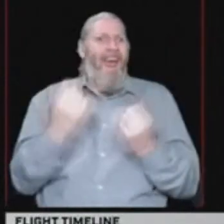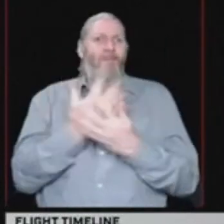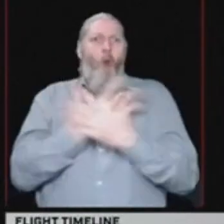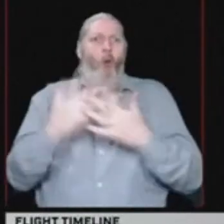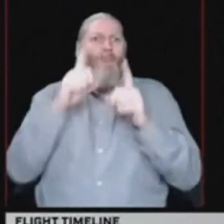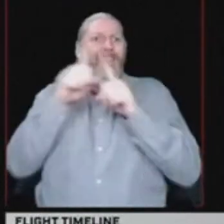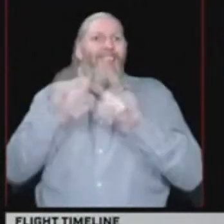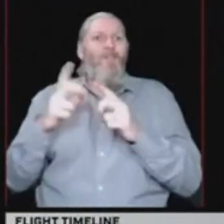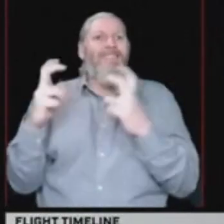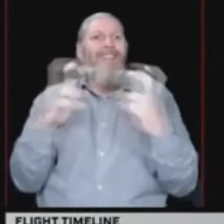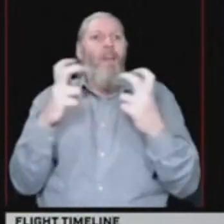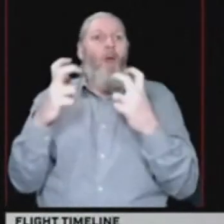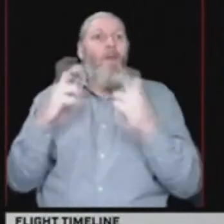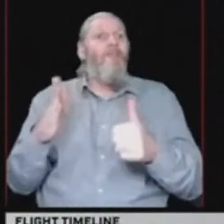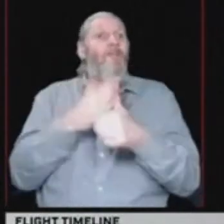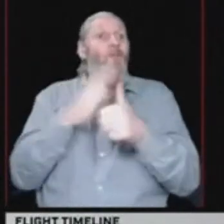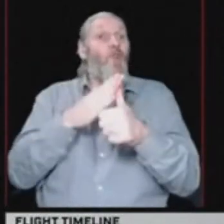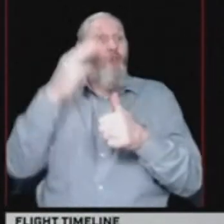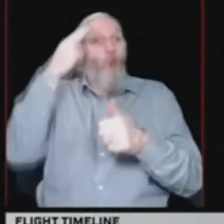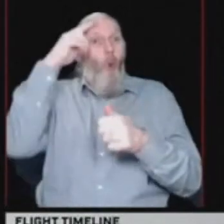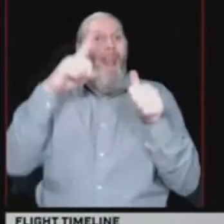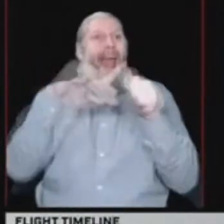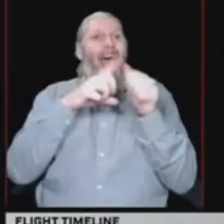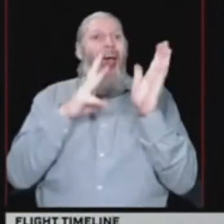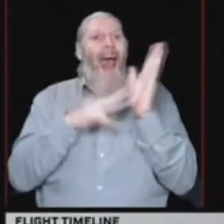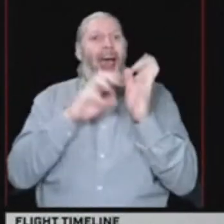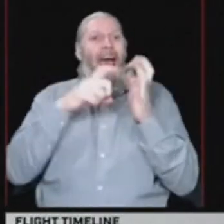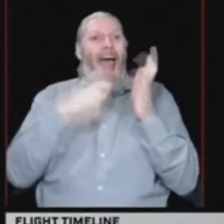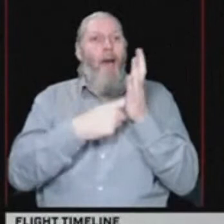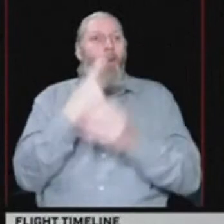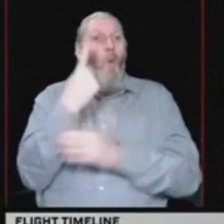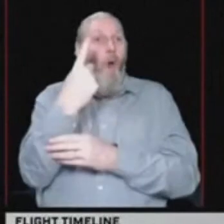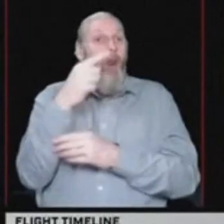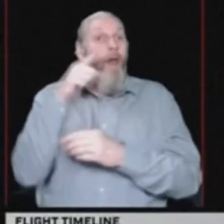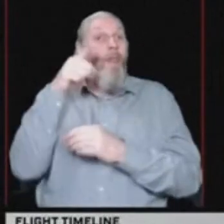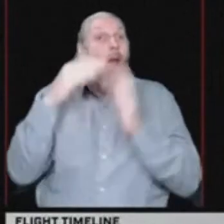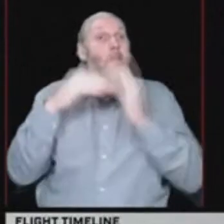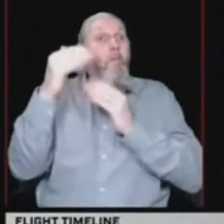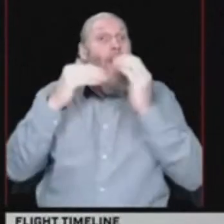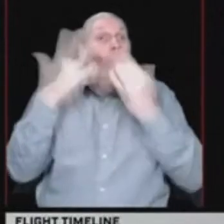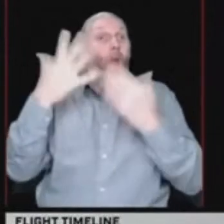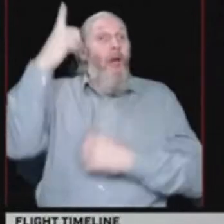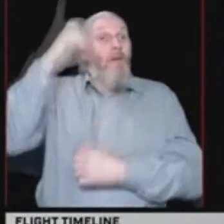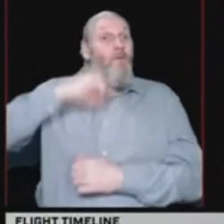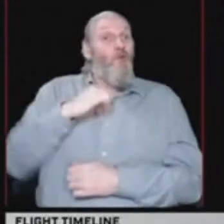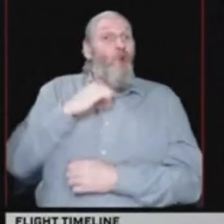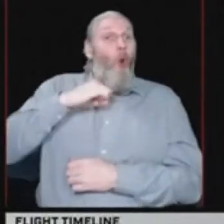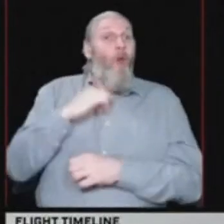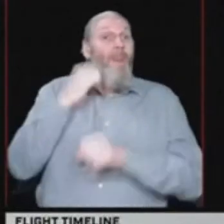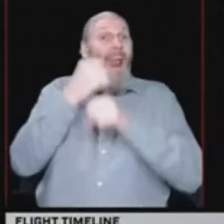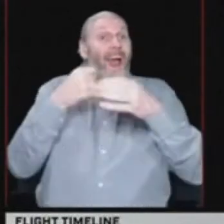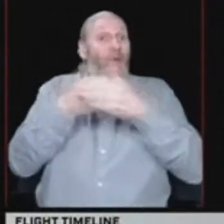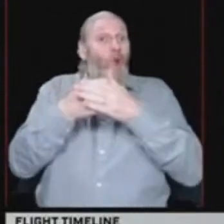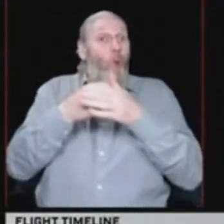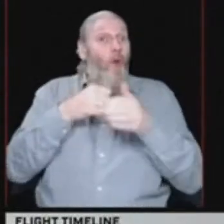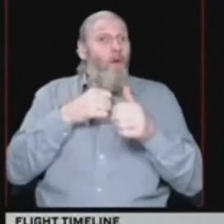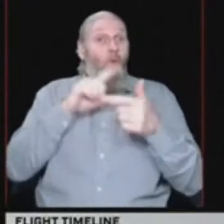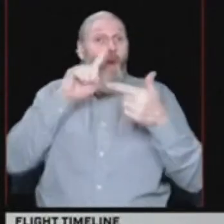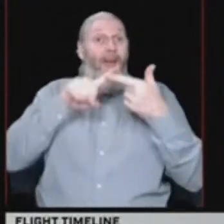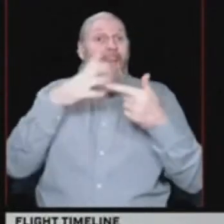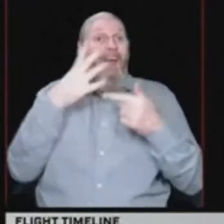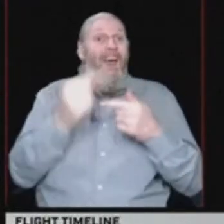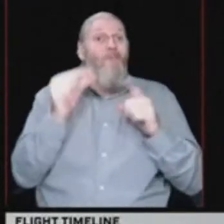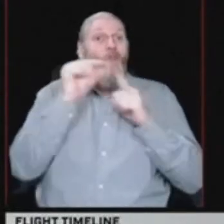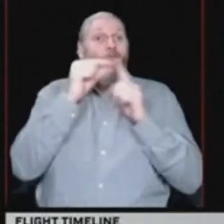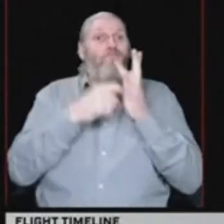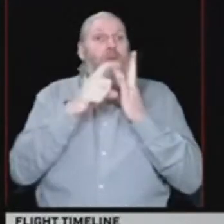that's built in Glasgow. You've got Prometheus 2, that's a satellite built in Hampshire. You've got Spaceforge satellite that's